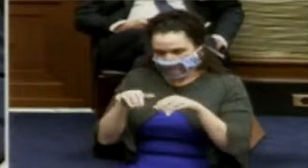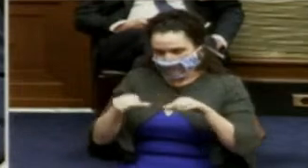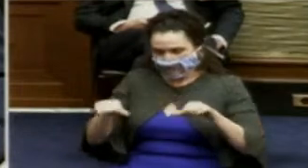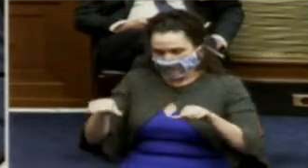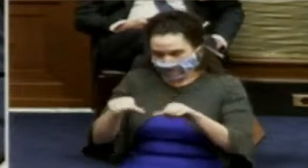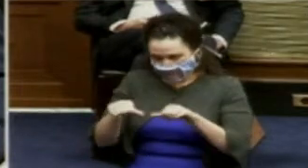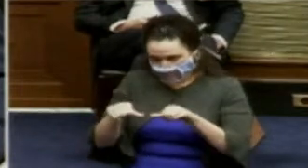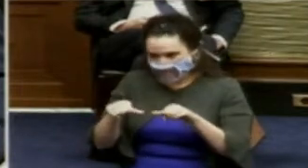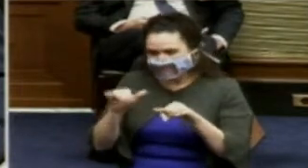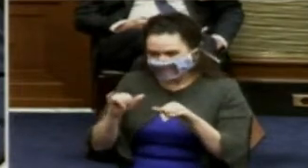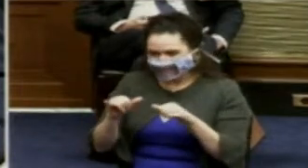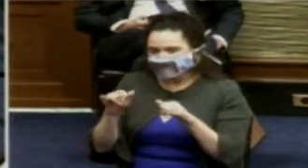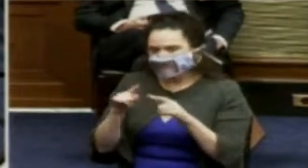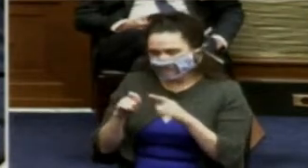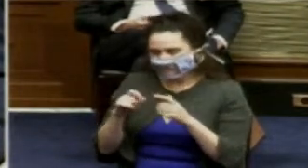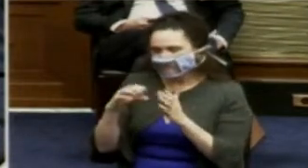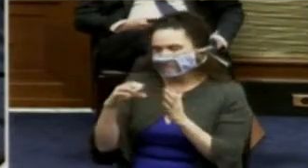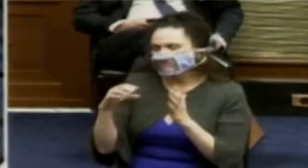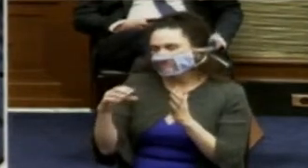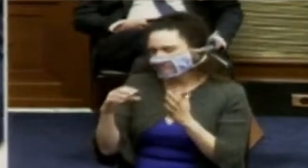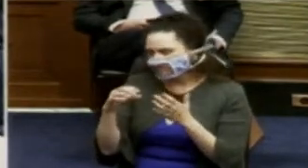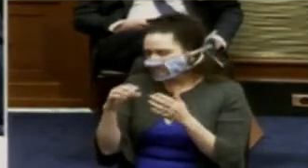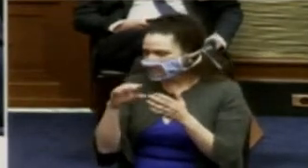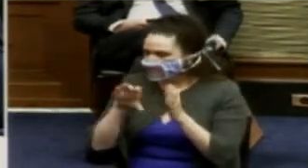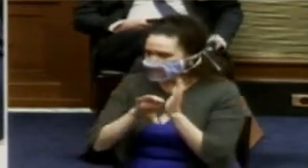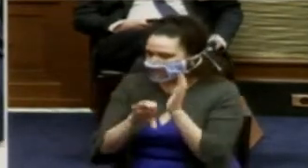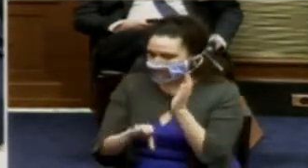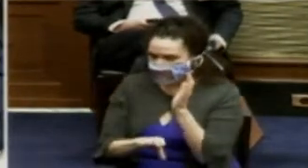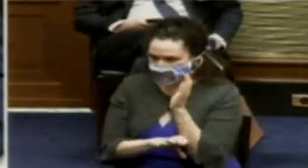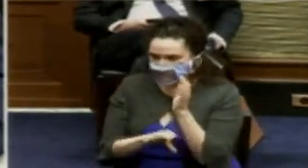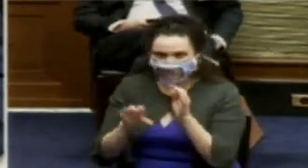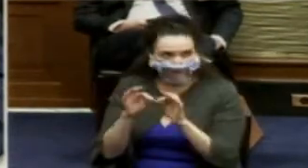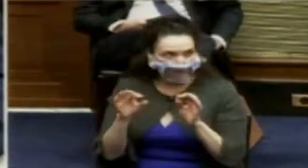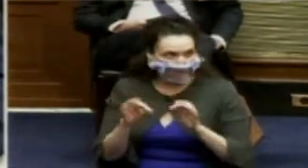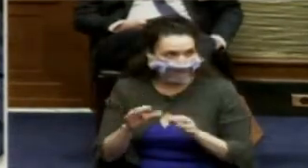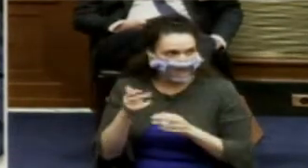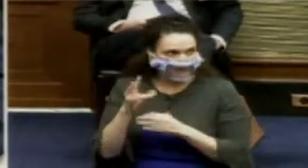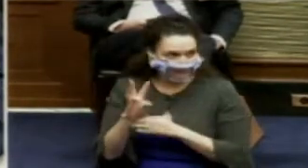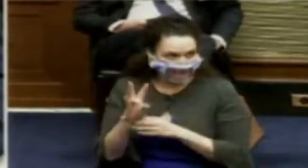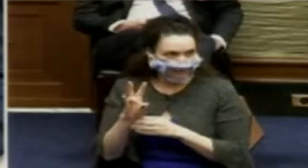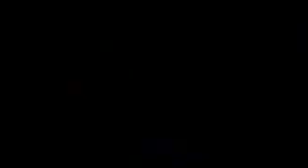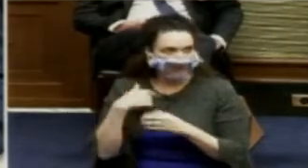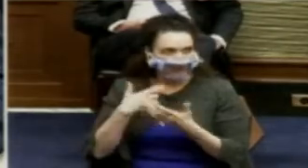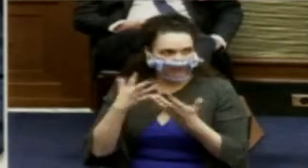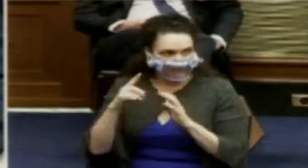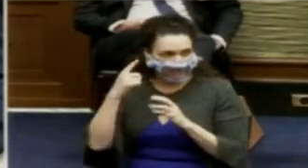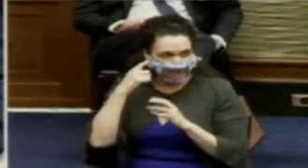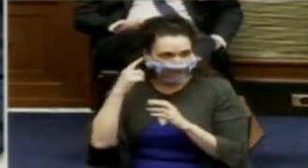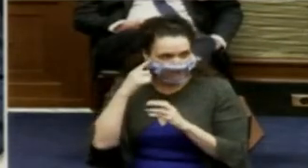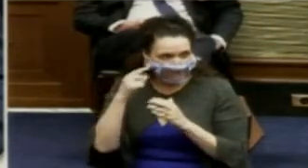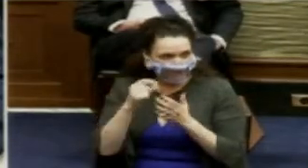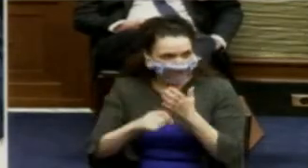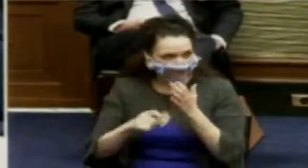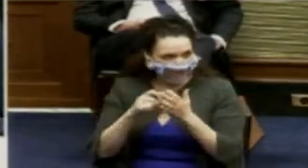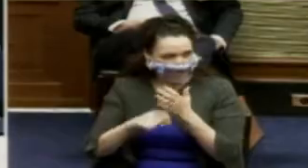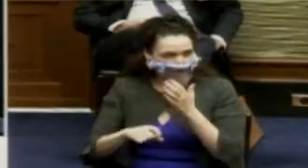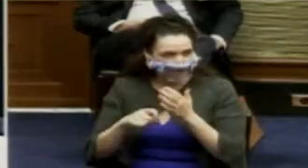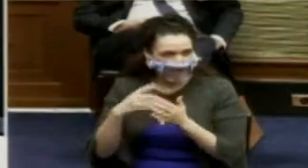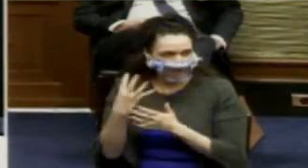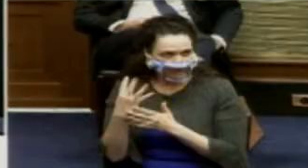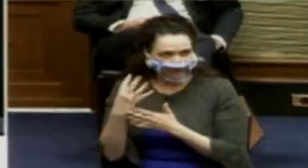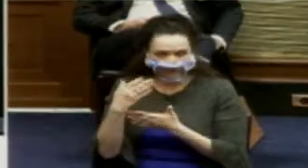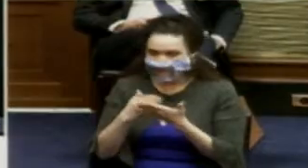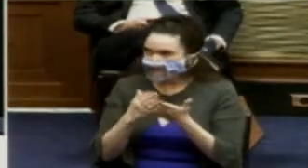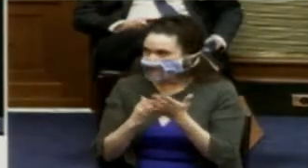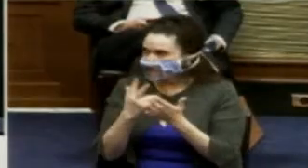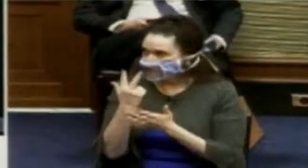the Constitution. And so, you know, we've heard a lot today said about Article 4, Section 3 of the Constitution,